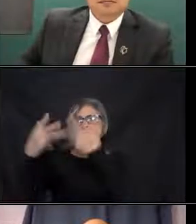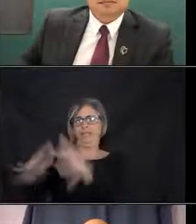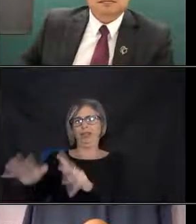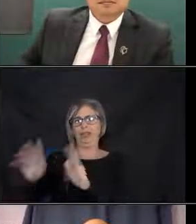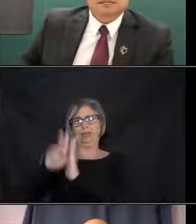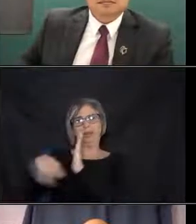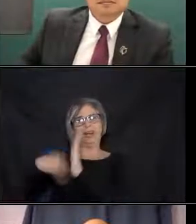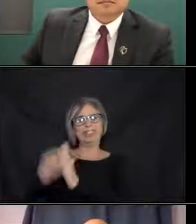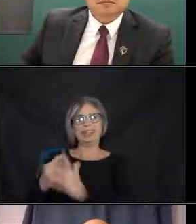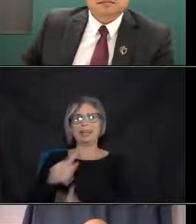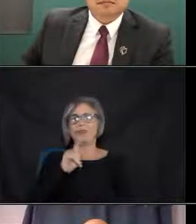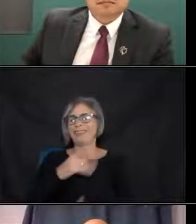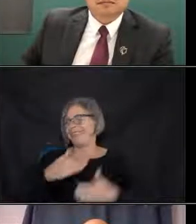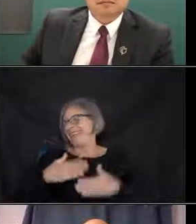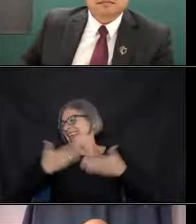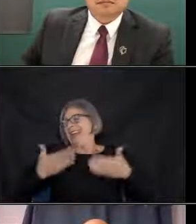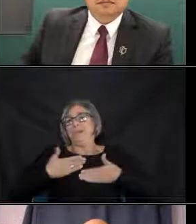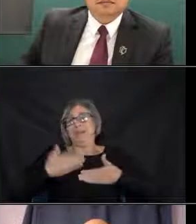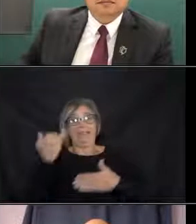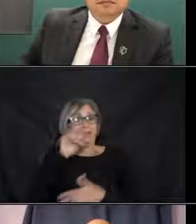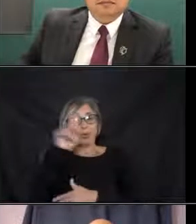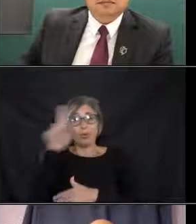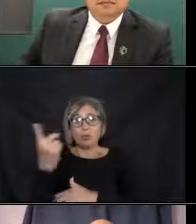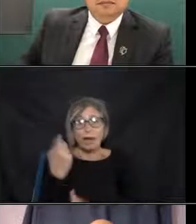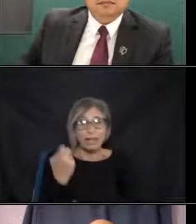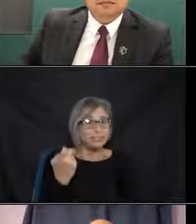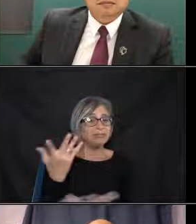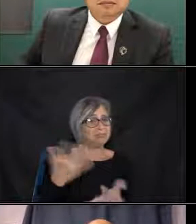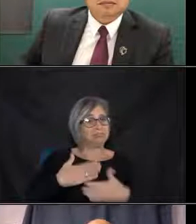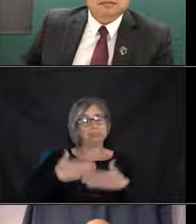So I'm happy to take any questions that you have.